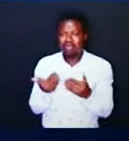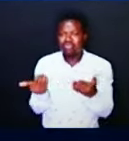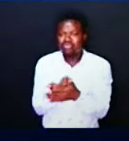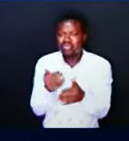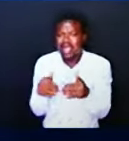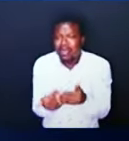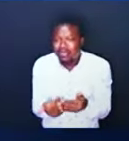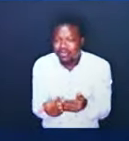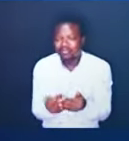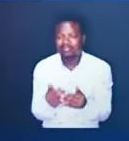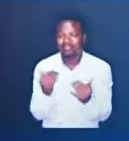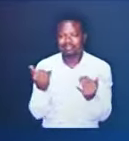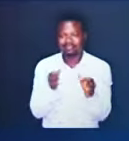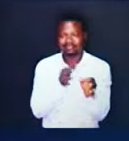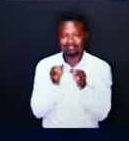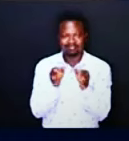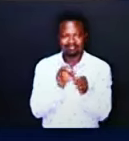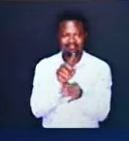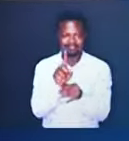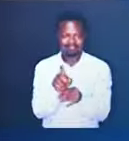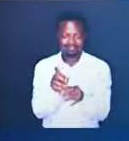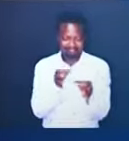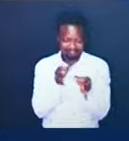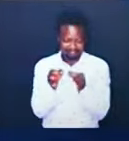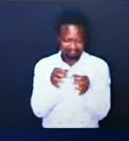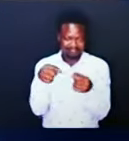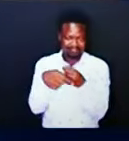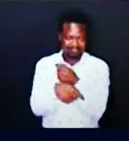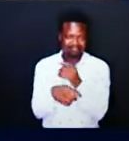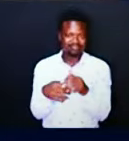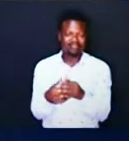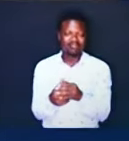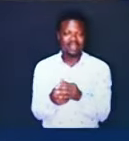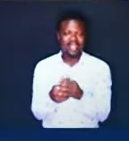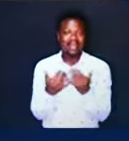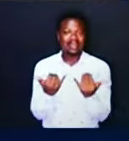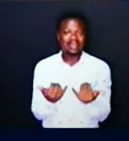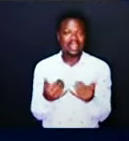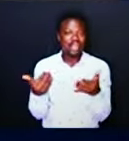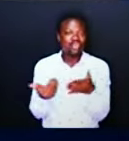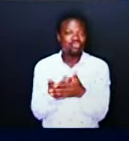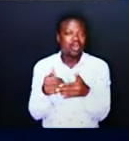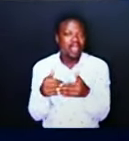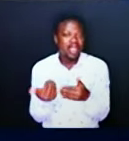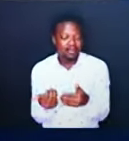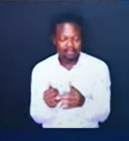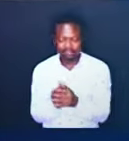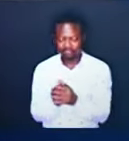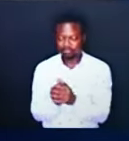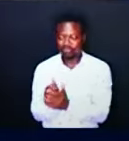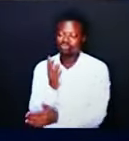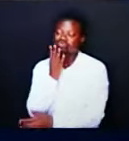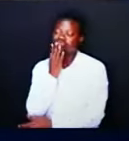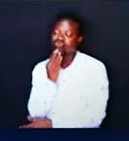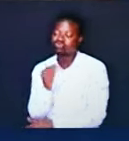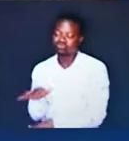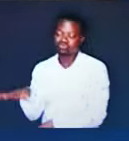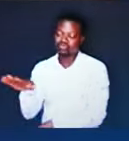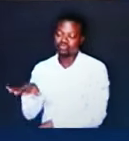again? Let's go to the next line. It is new that both Jews and